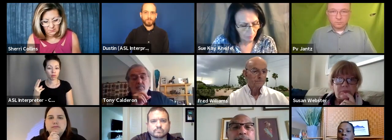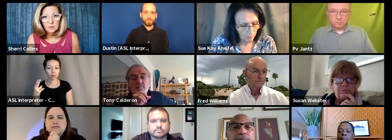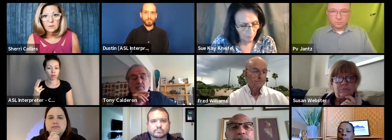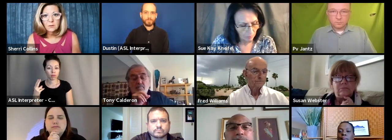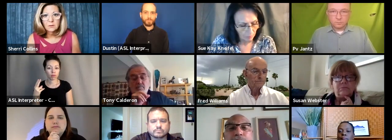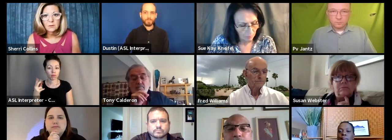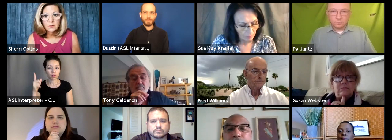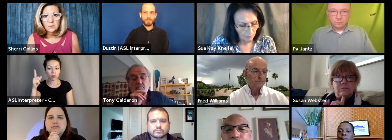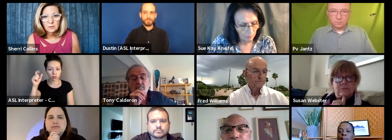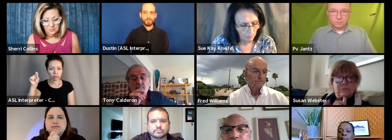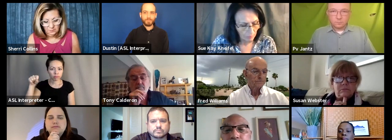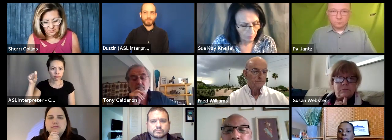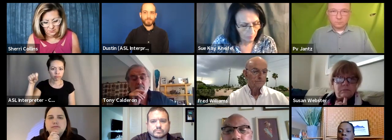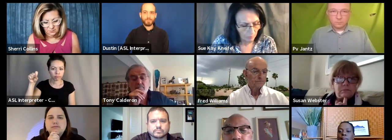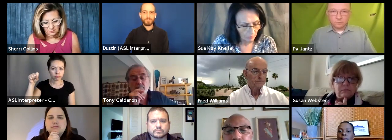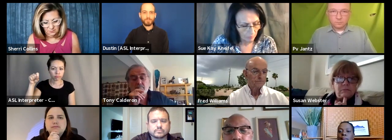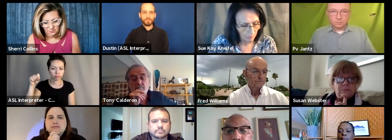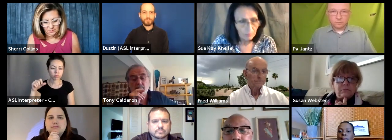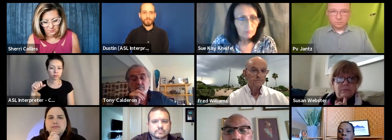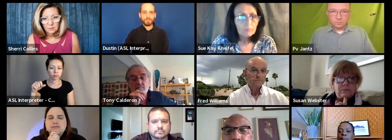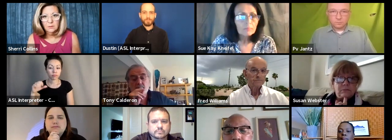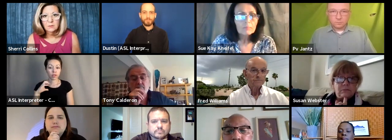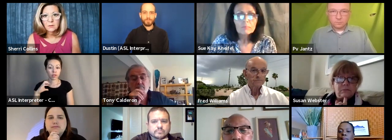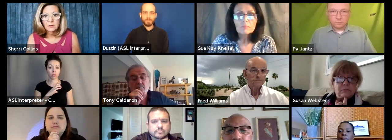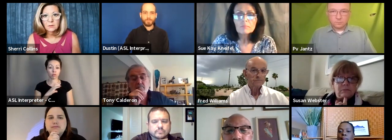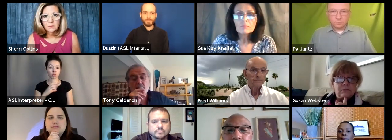Yeah. Commissioner Hutch.